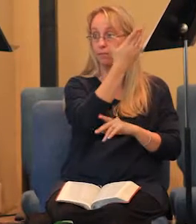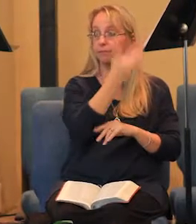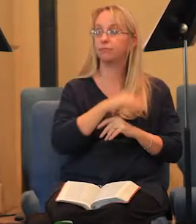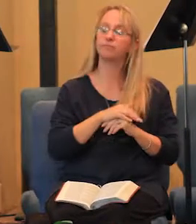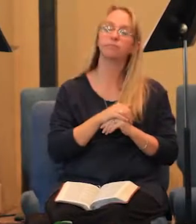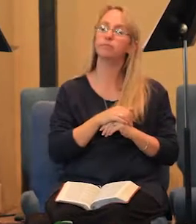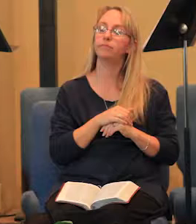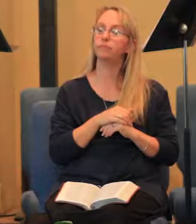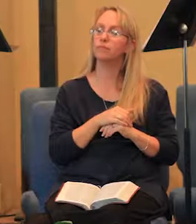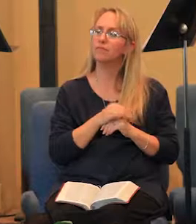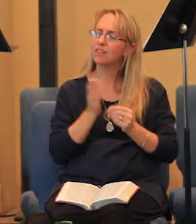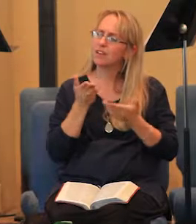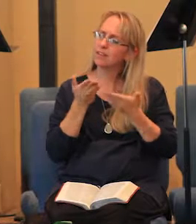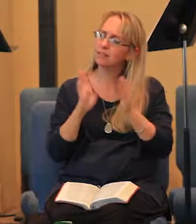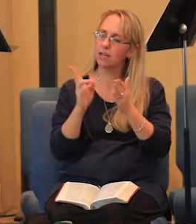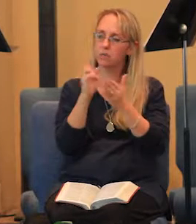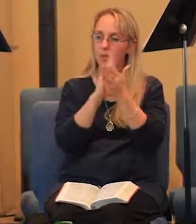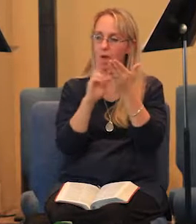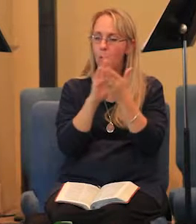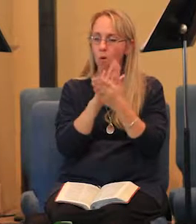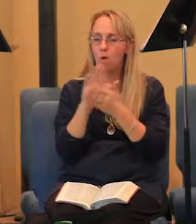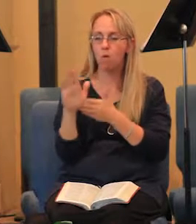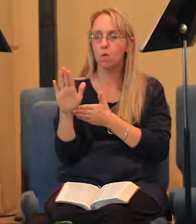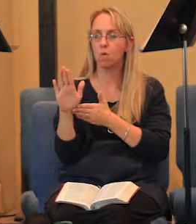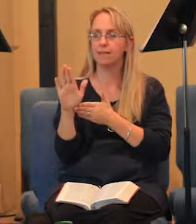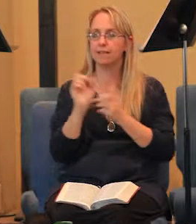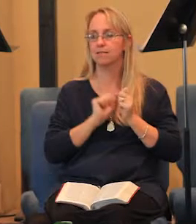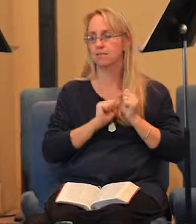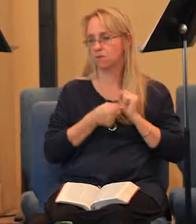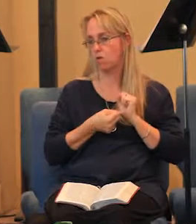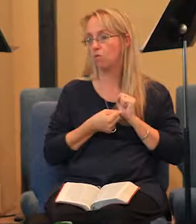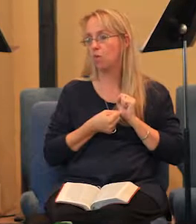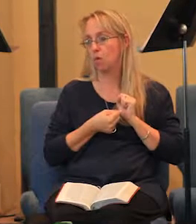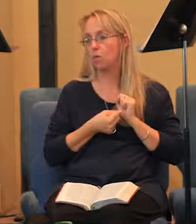Allowing that holy